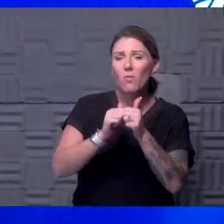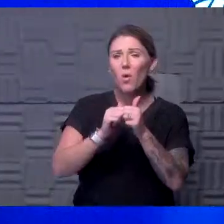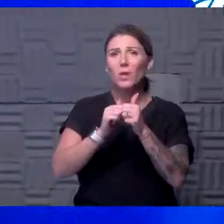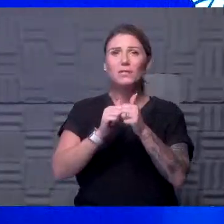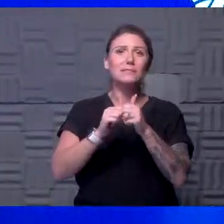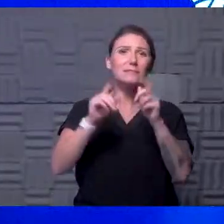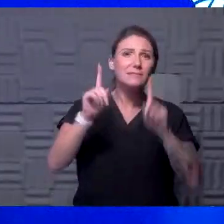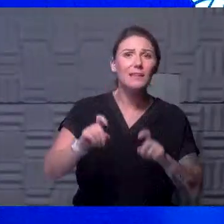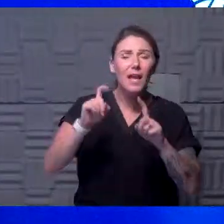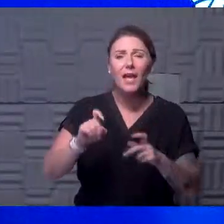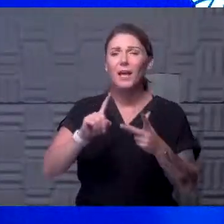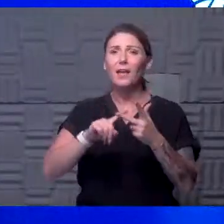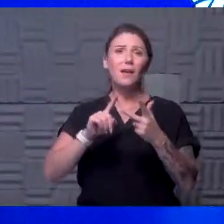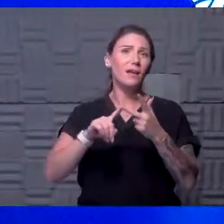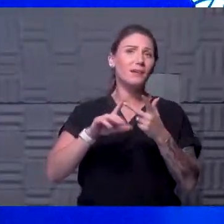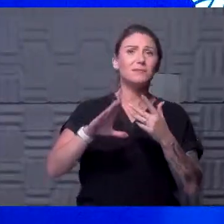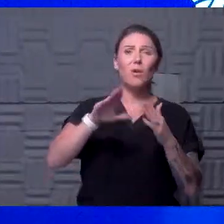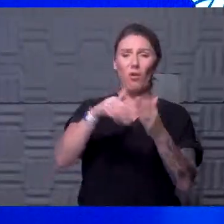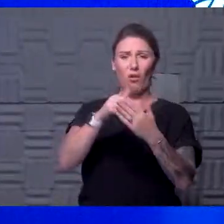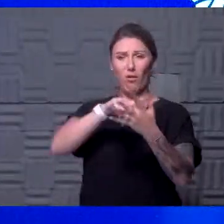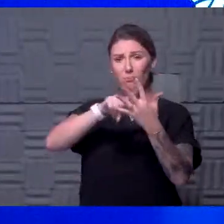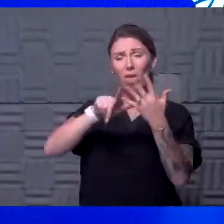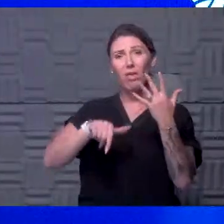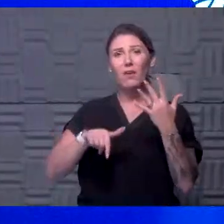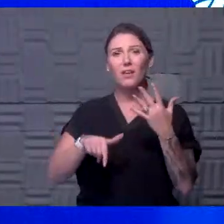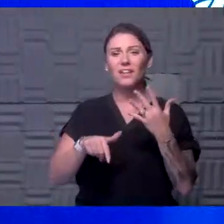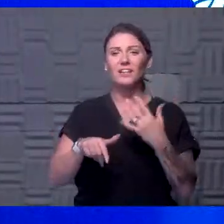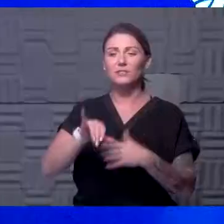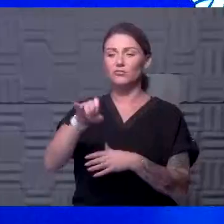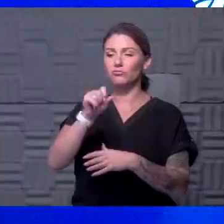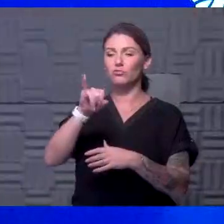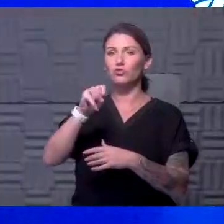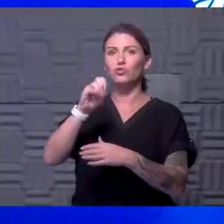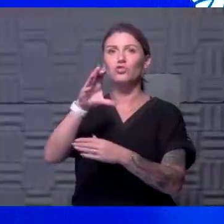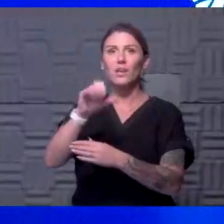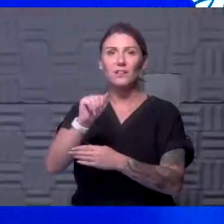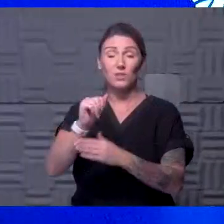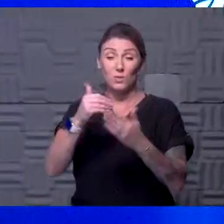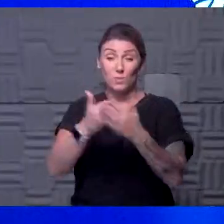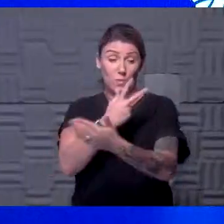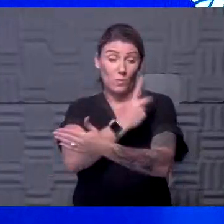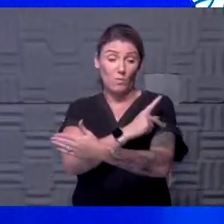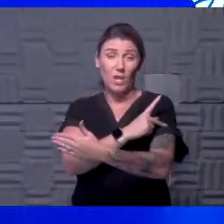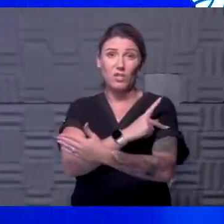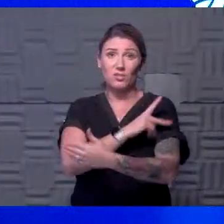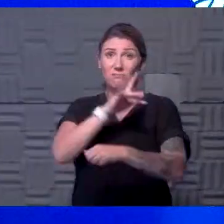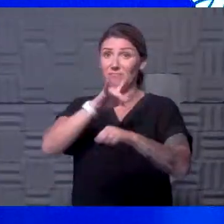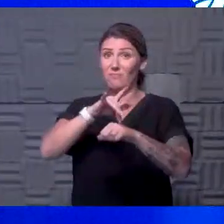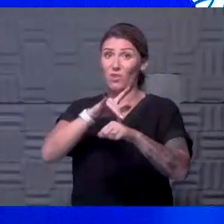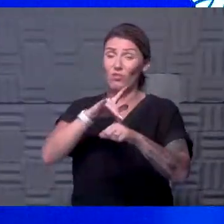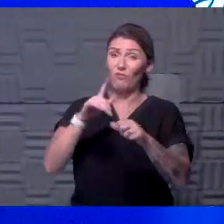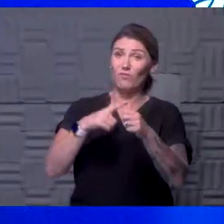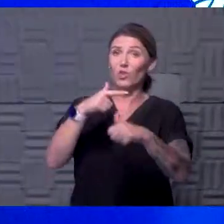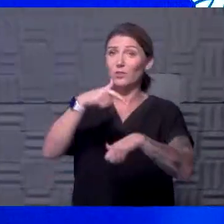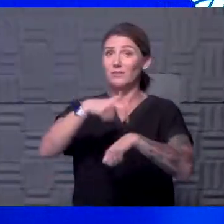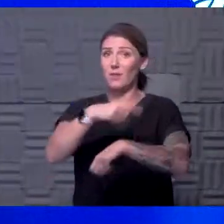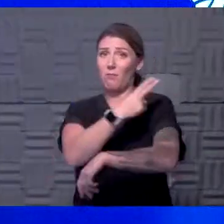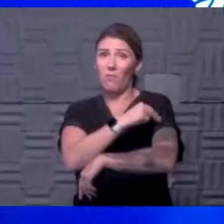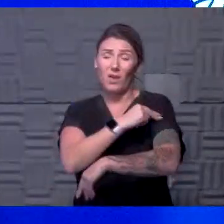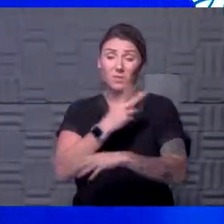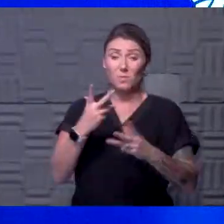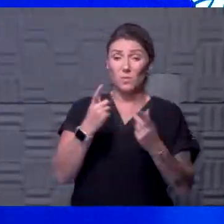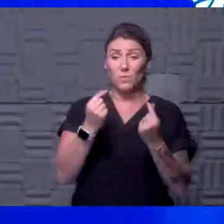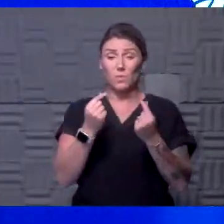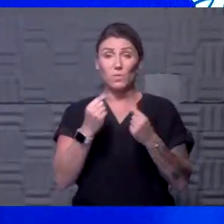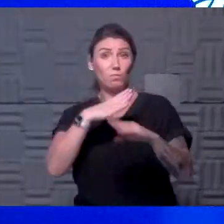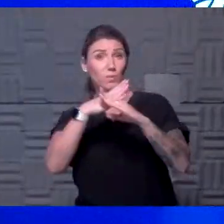adds on, she's a new patient of ours, and she's coming to the campus for the first time and asking, what do I do to protect